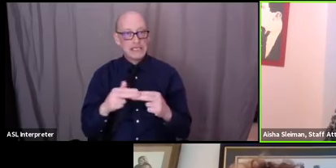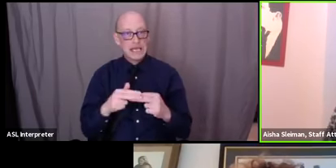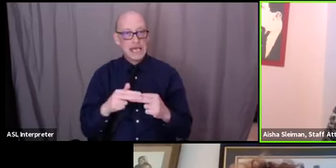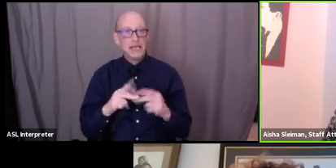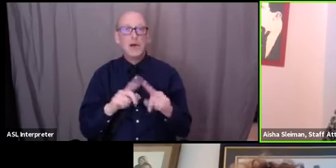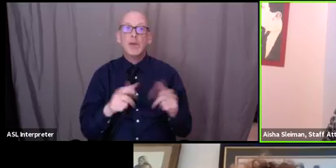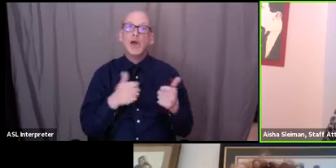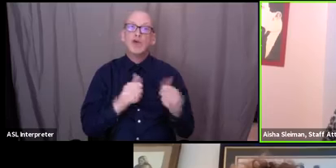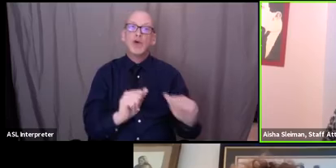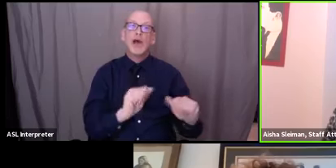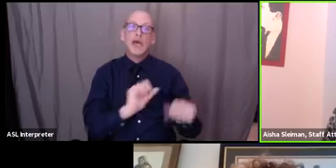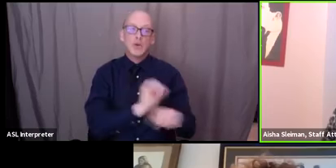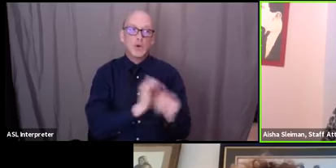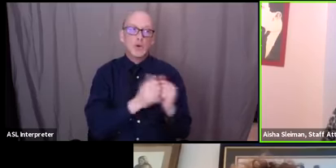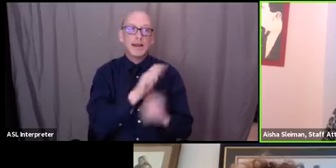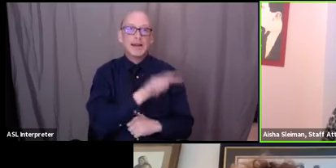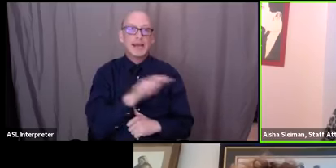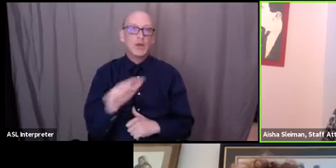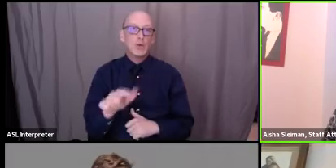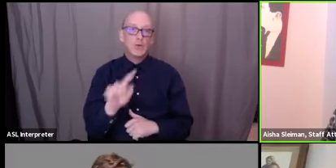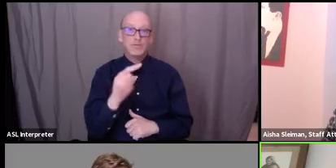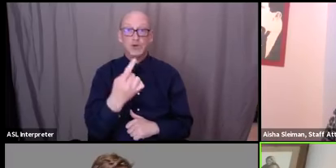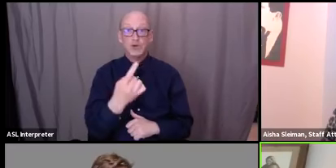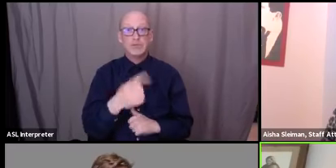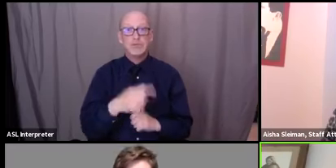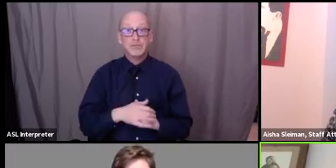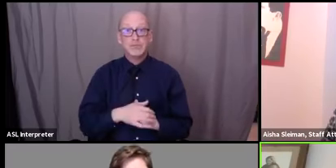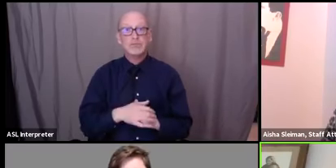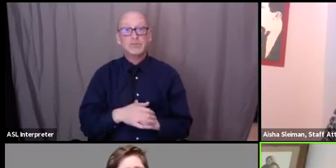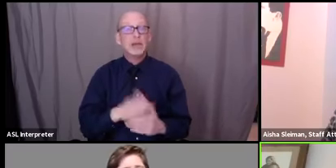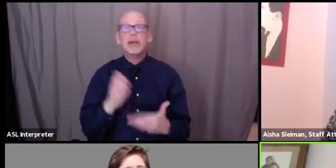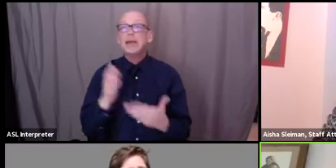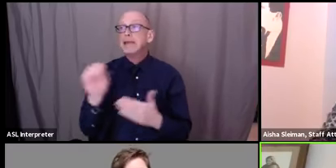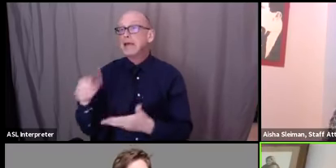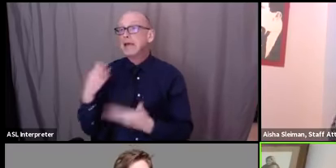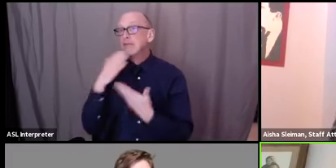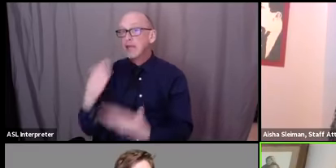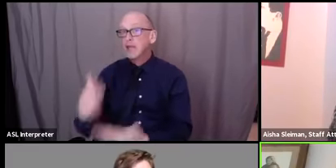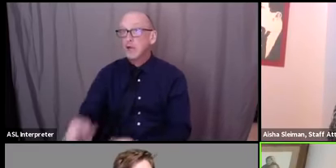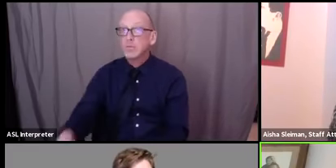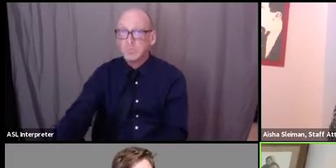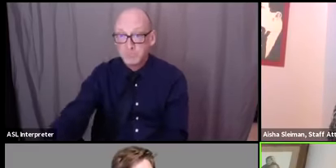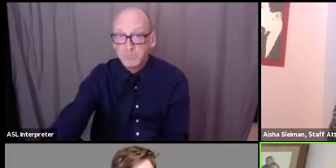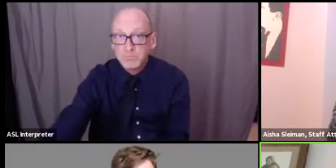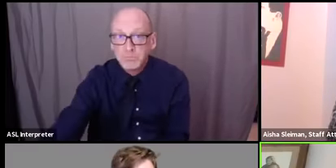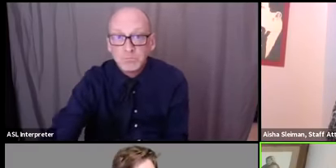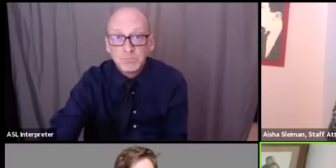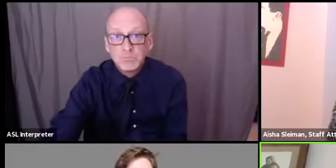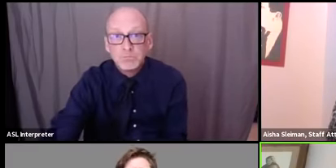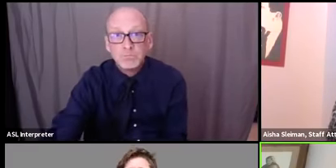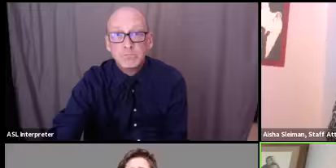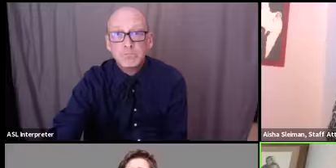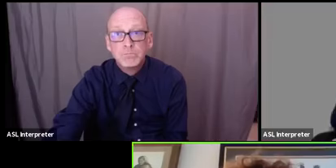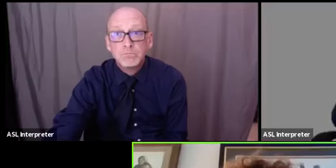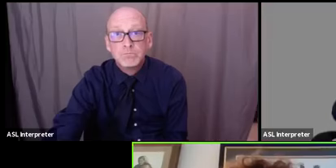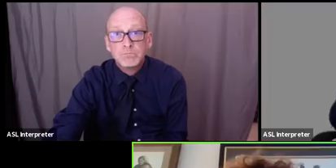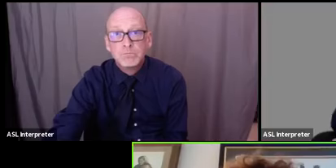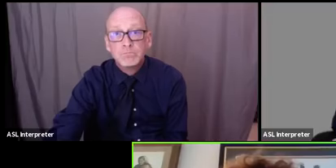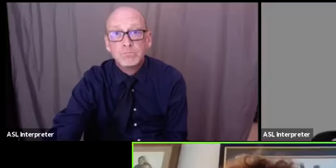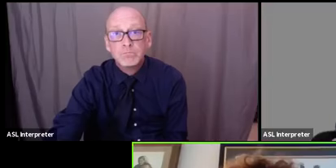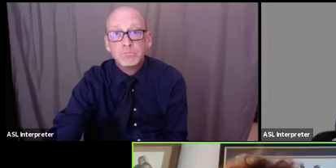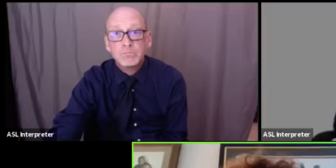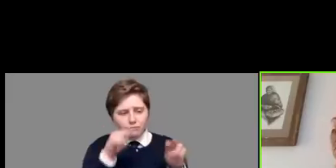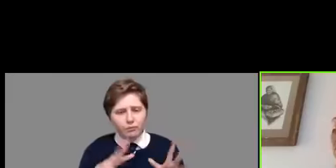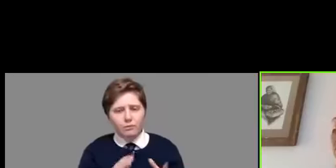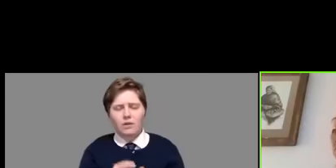landlord that's really the only thing um yeah thank you for that here's another question from our audience is it true that